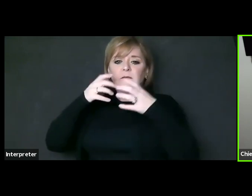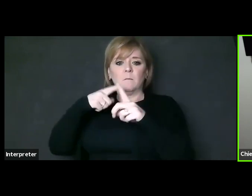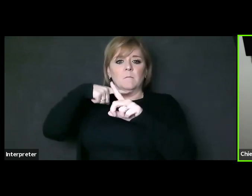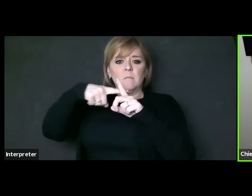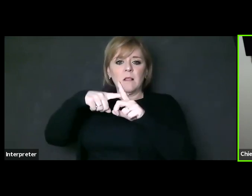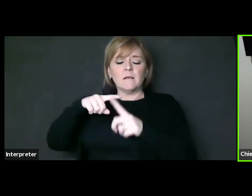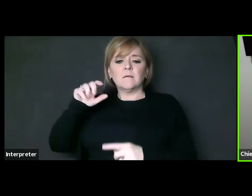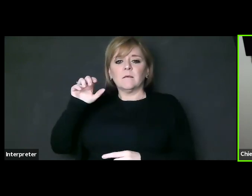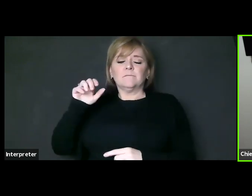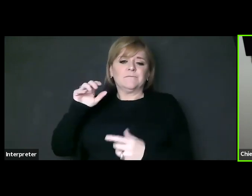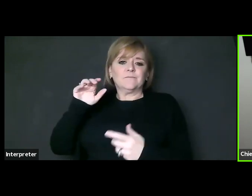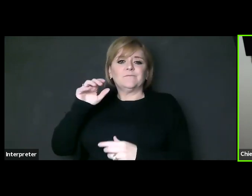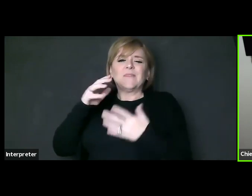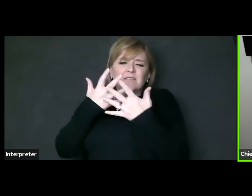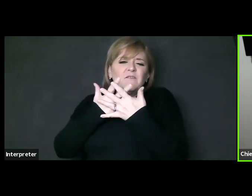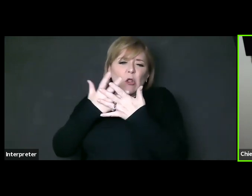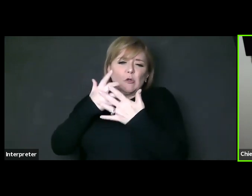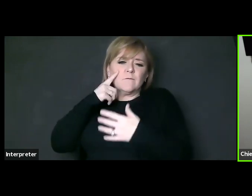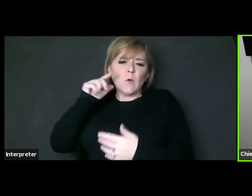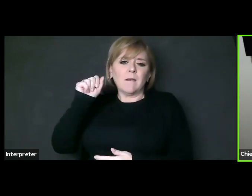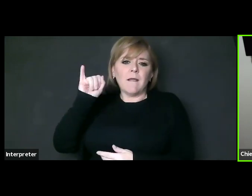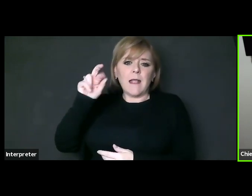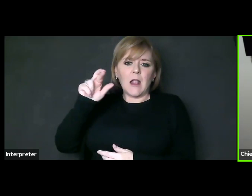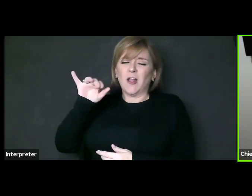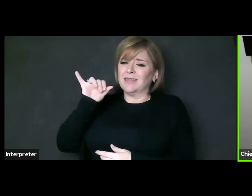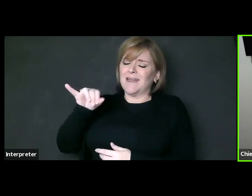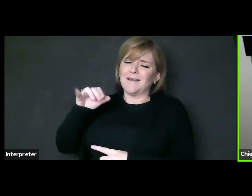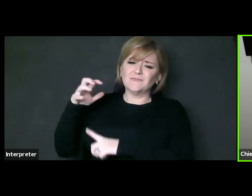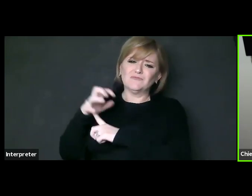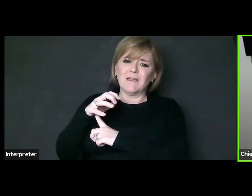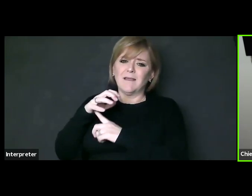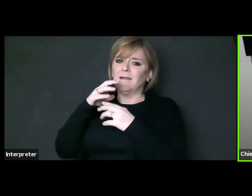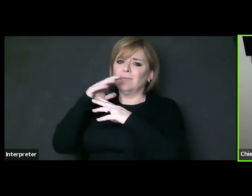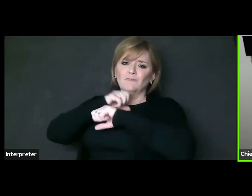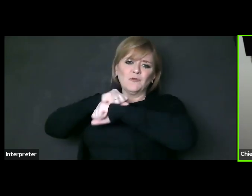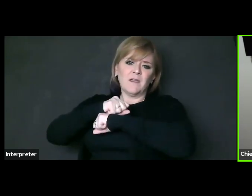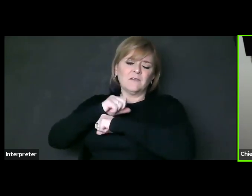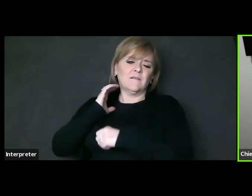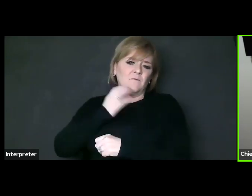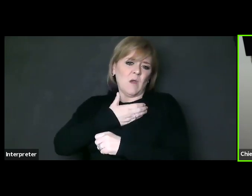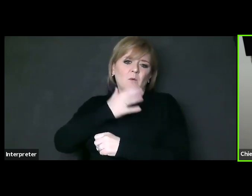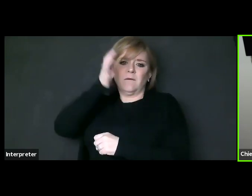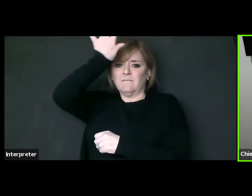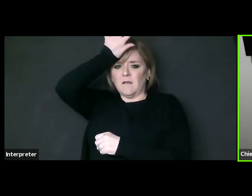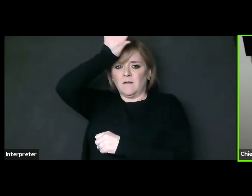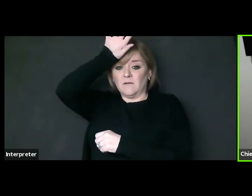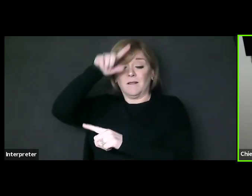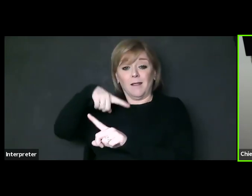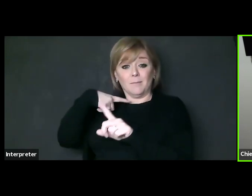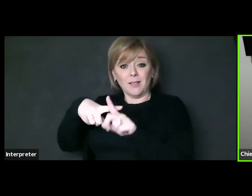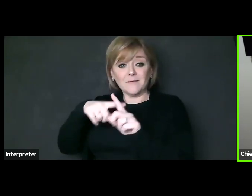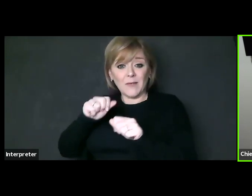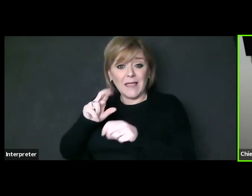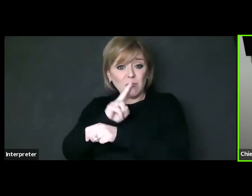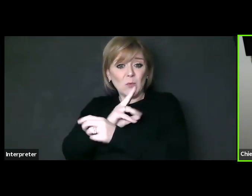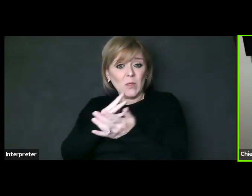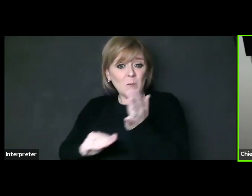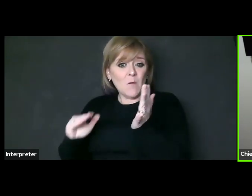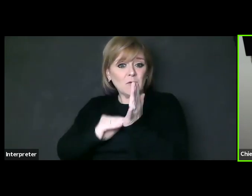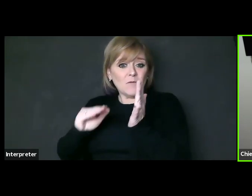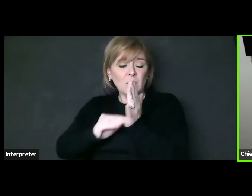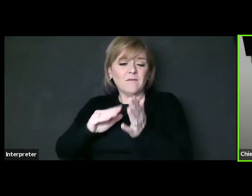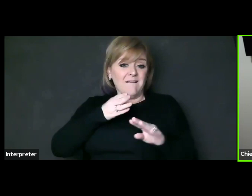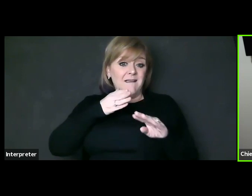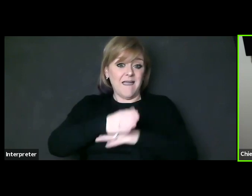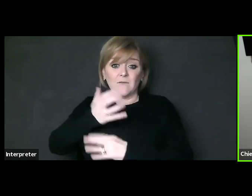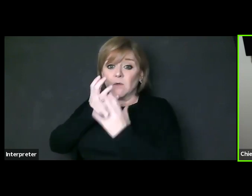respiratory protection for our first responders. Also, they are reusable. We can disinfect those after every